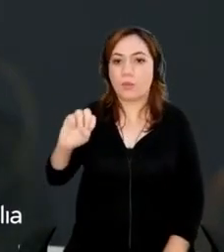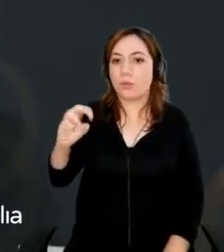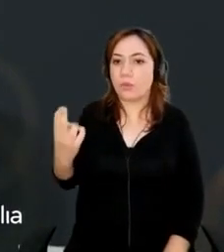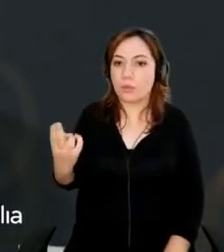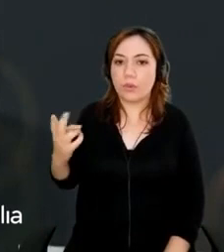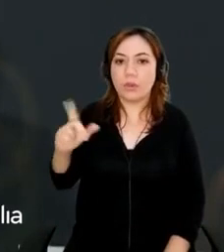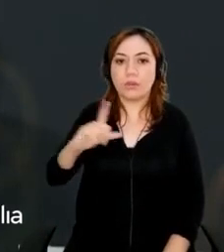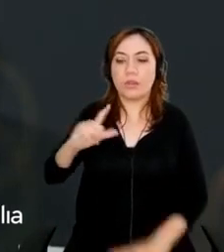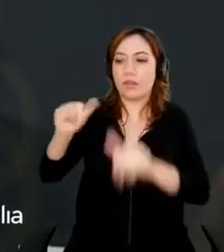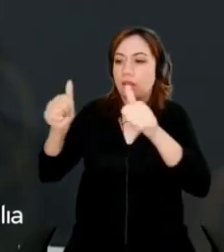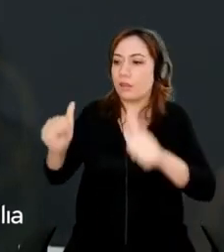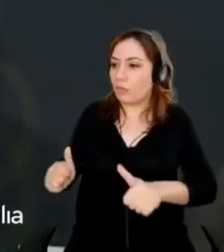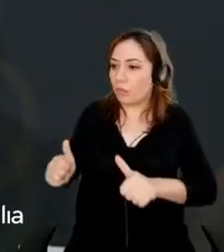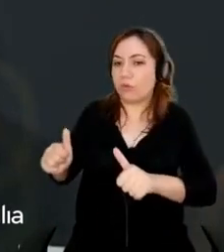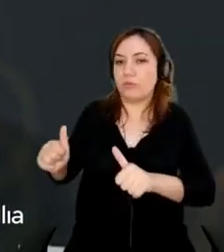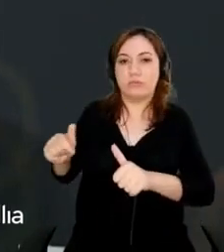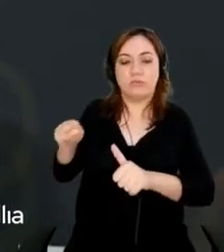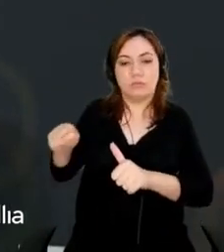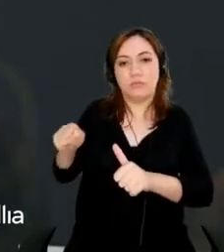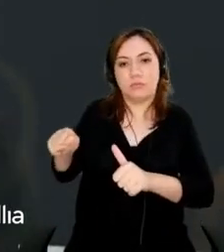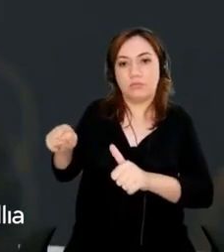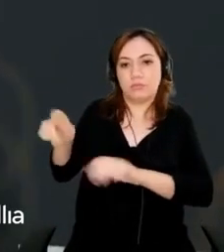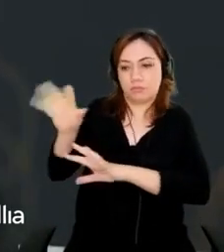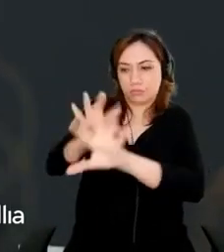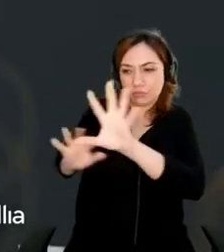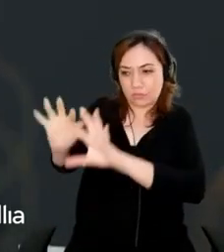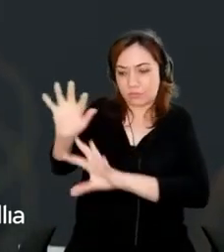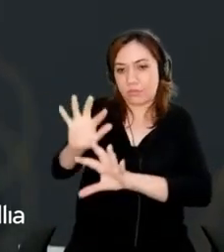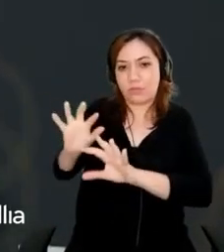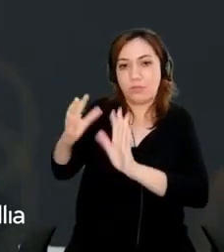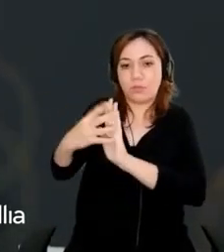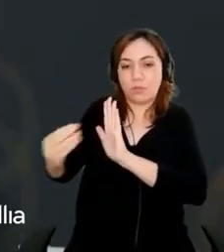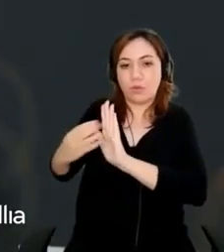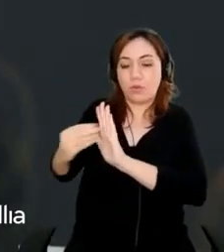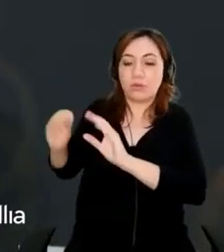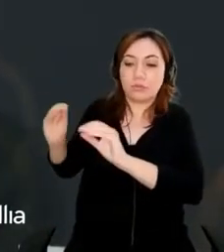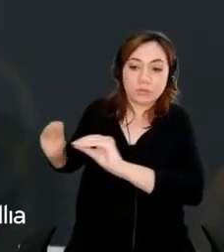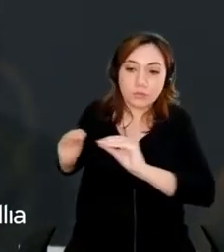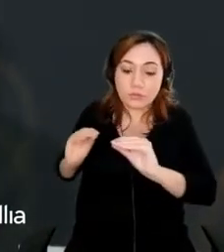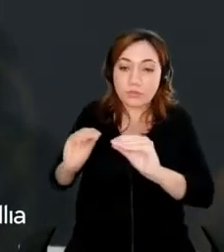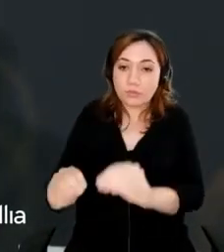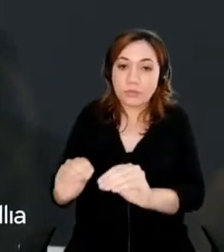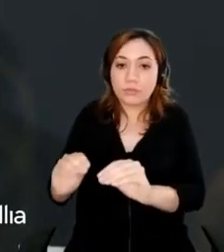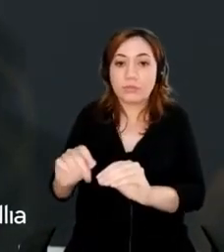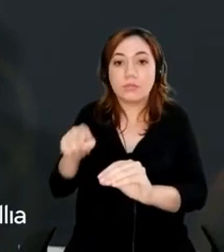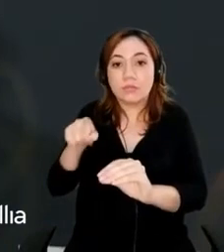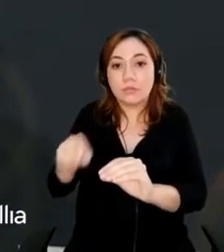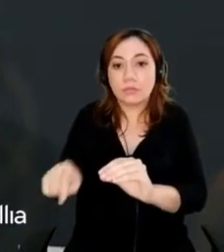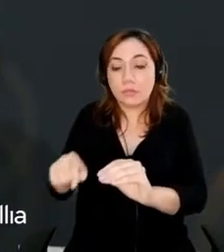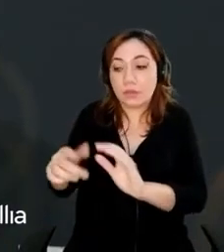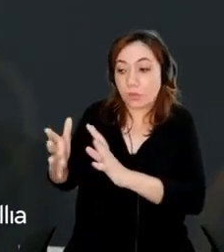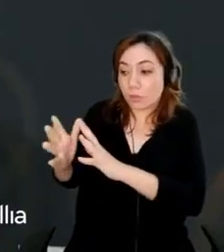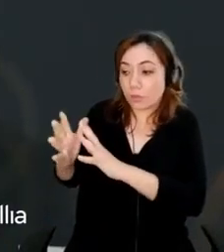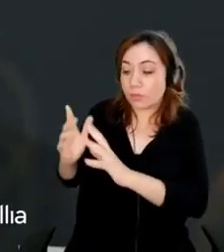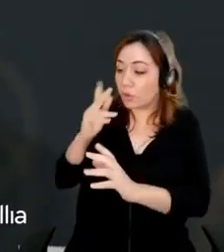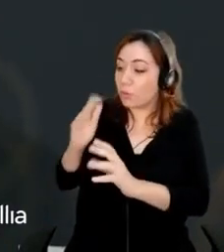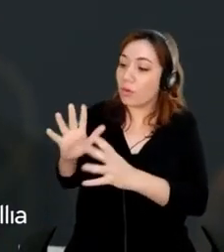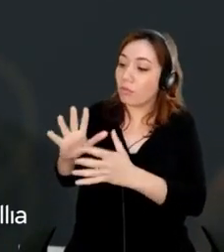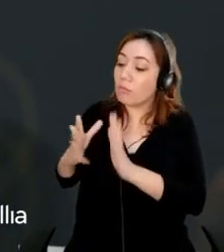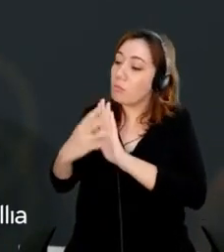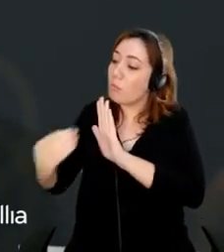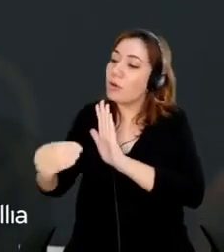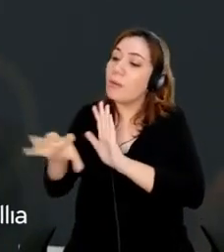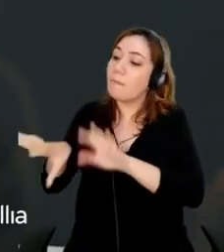it is, and we can just use that model. In other words, we didn't have to invest in creating the